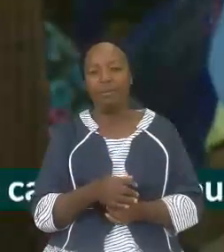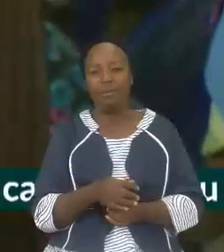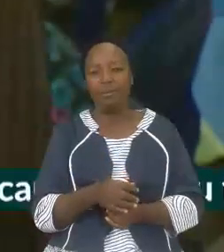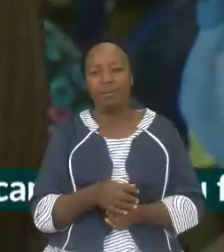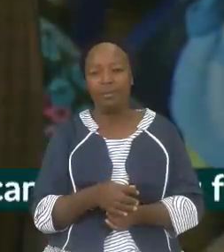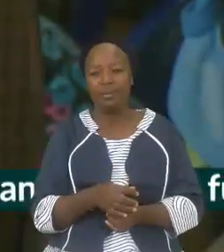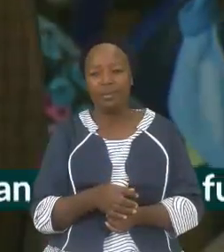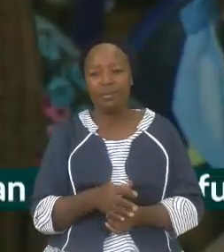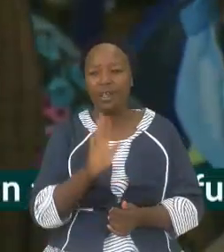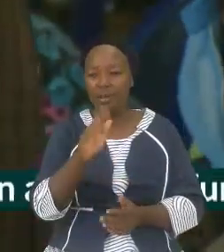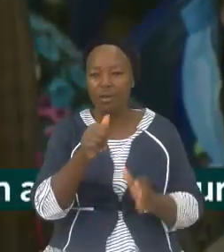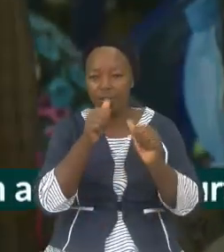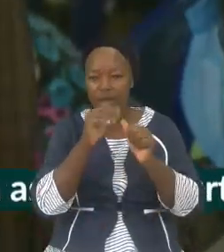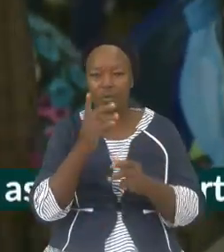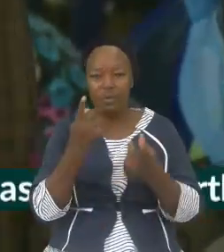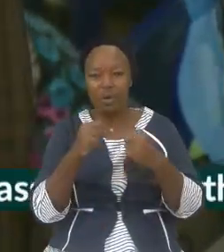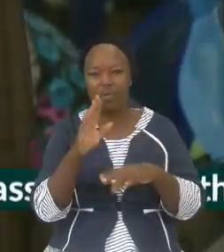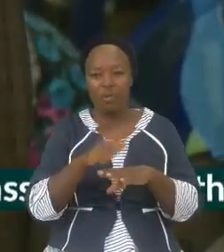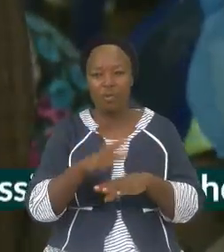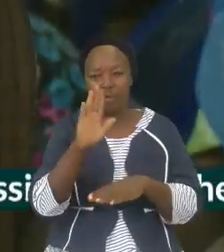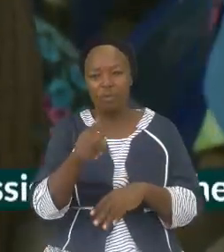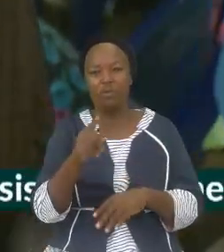Your blessing will reach you.